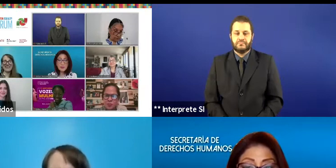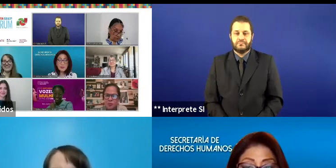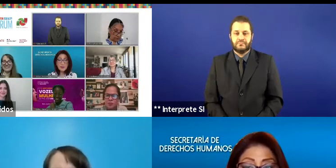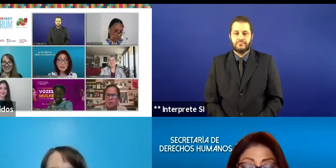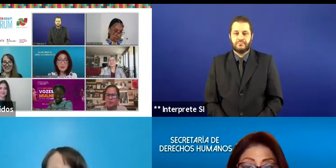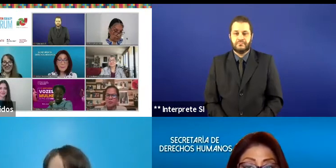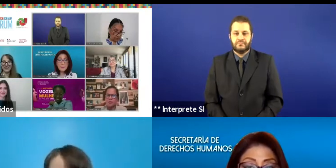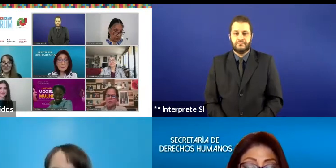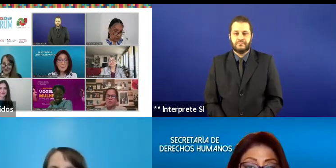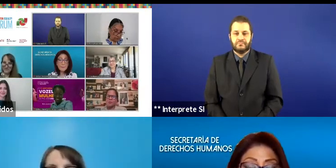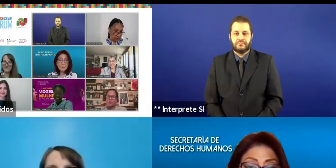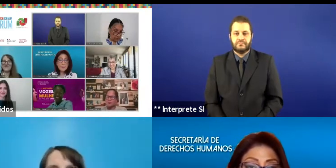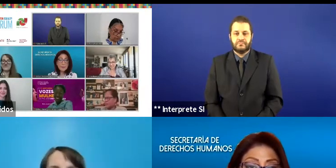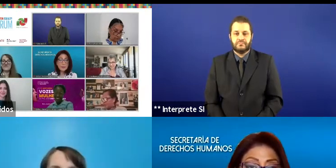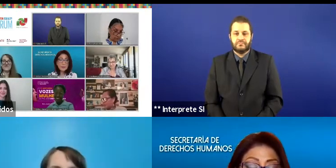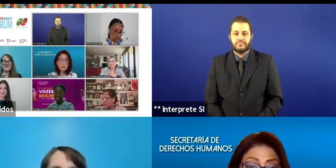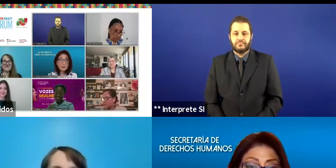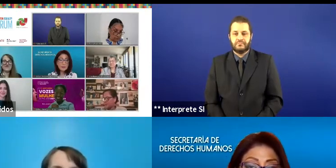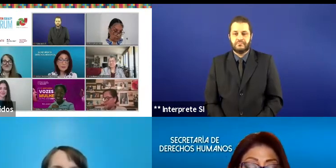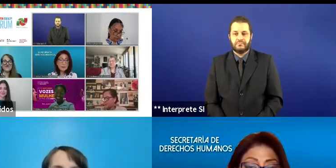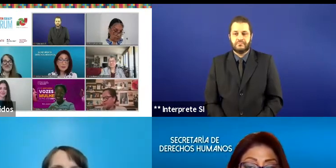So thank you, Lopa.